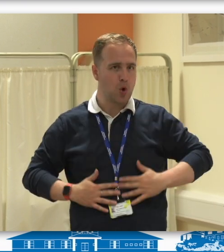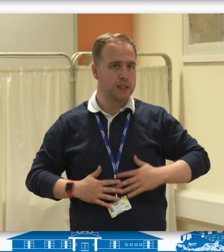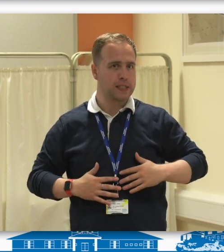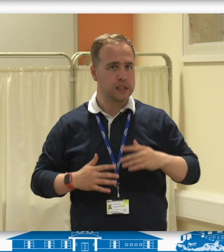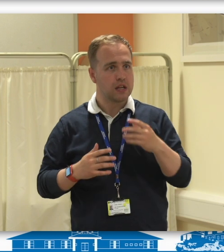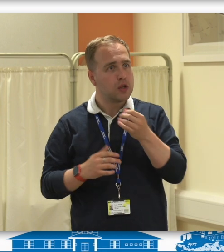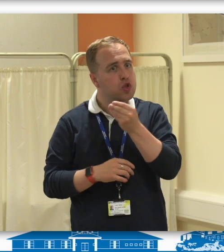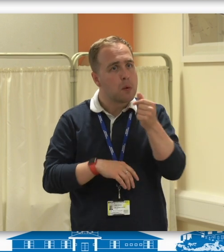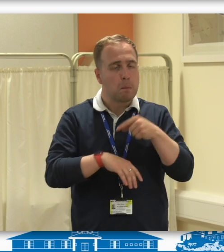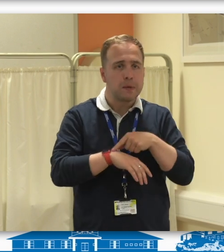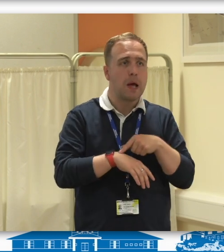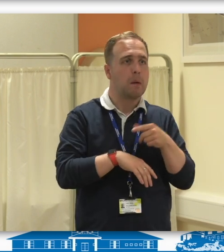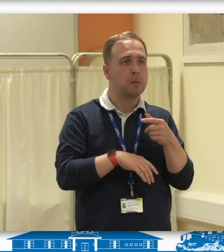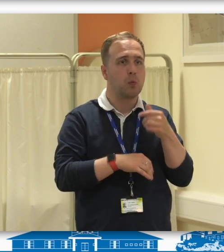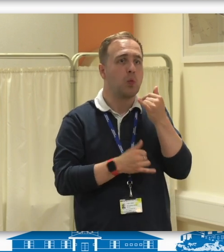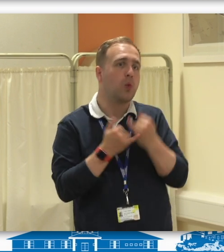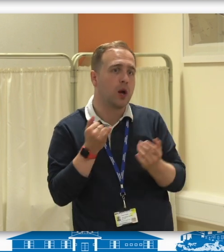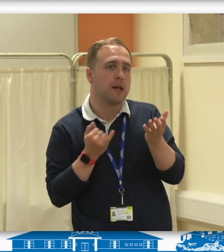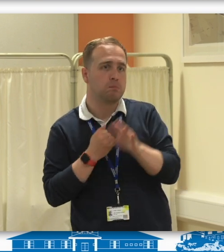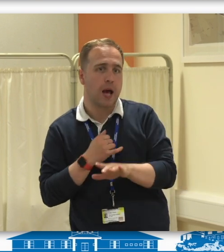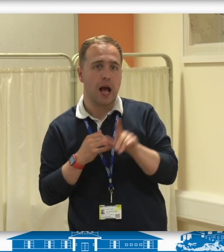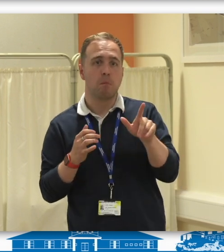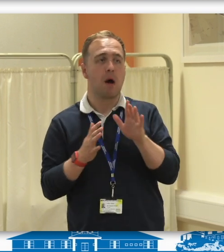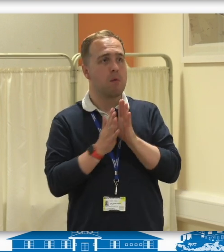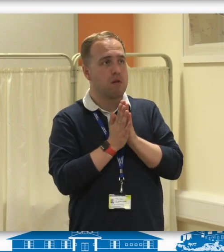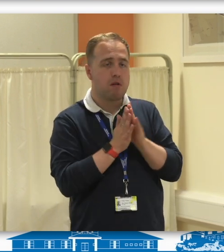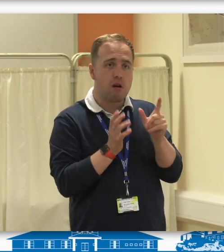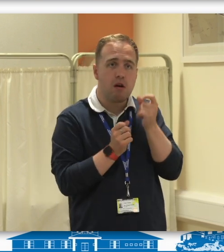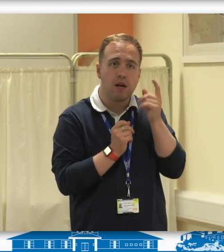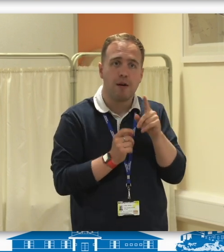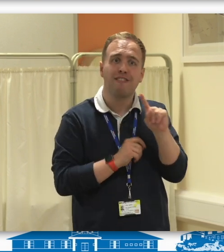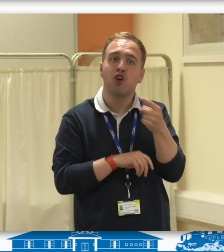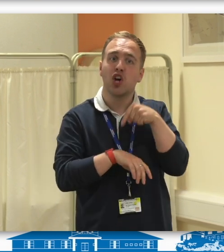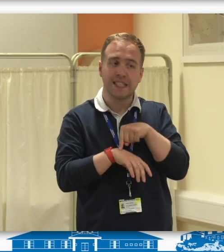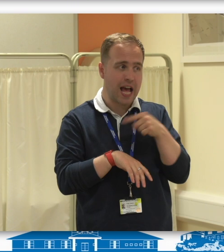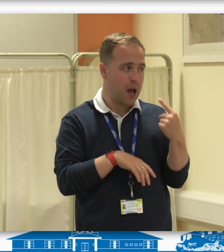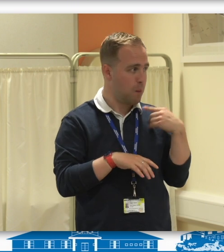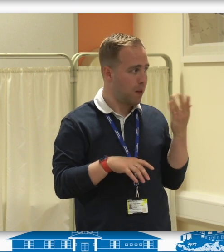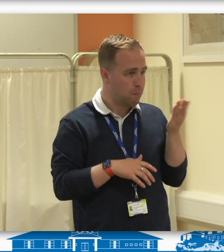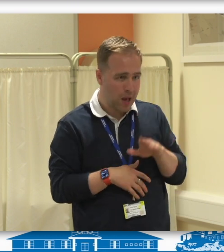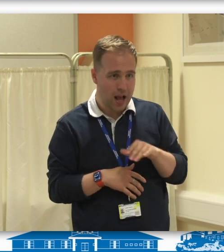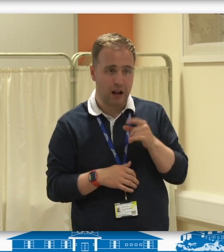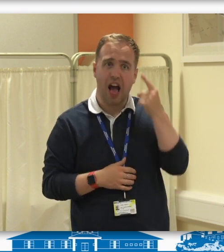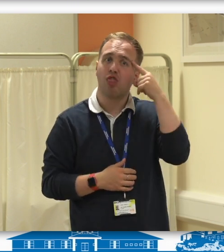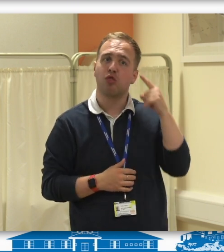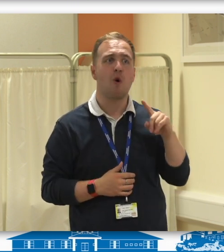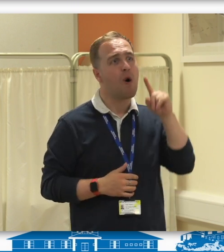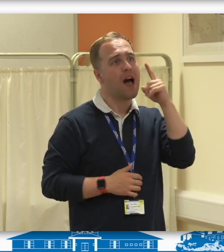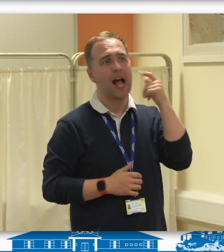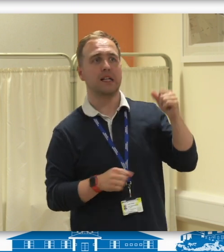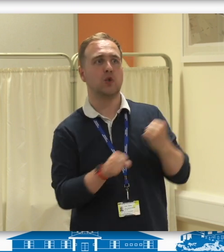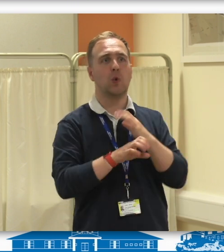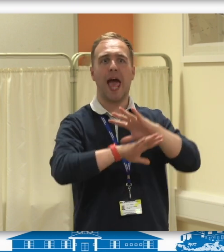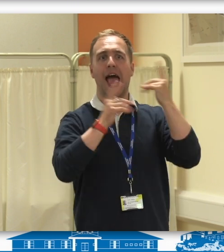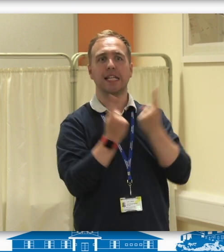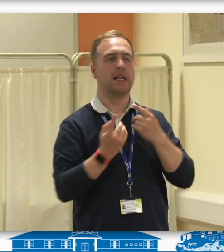have periods of remission, but I never take them for granted. I remember my first period of remission, I thought I could conquer the world, and lo and behold,